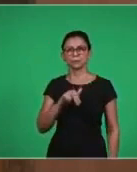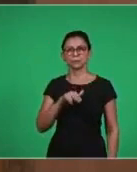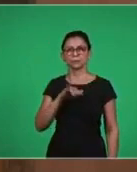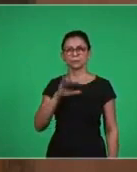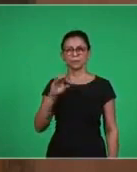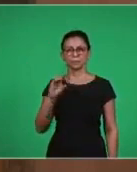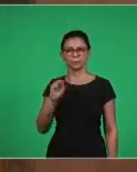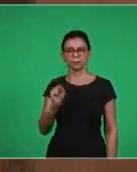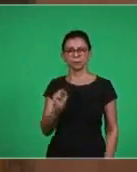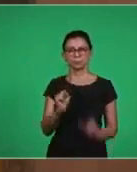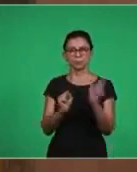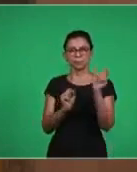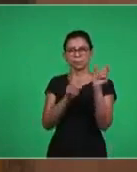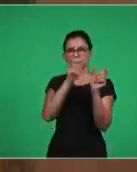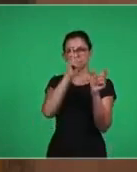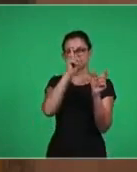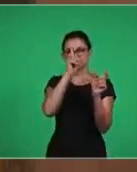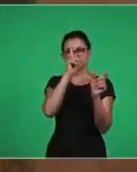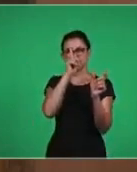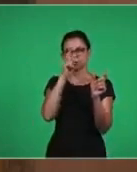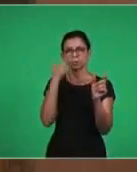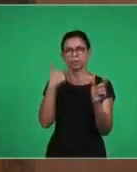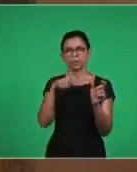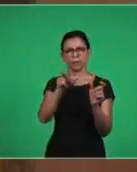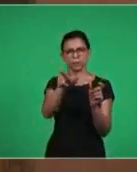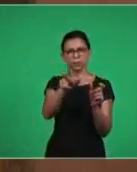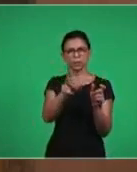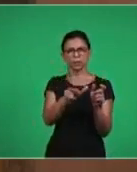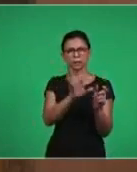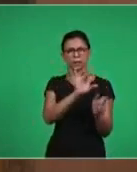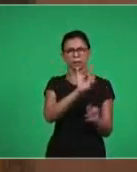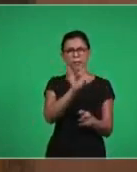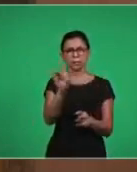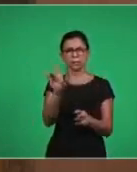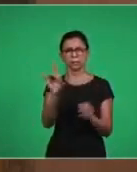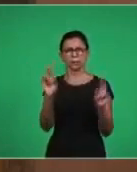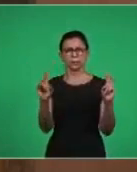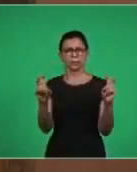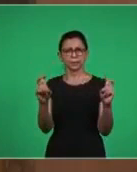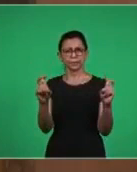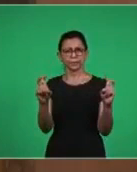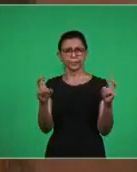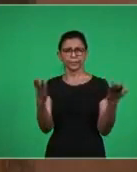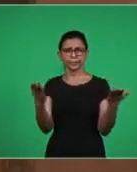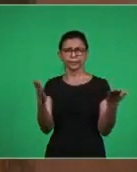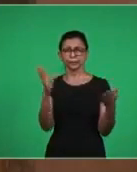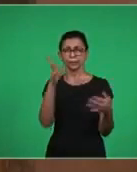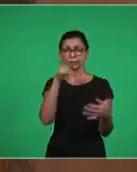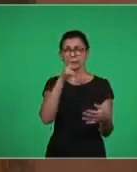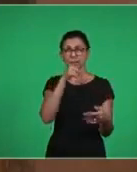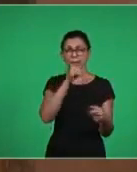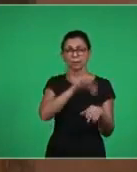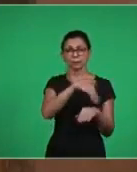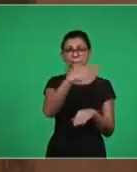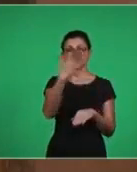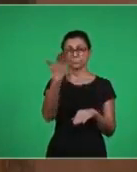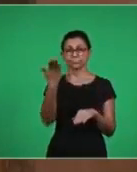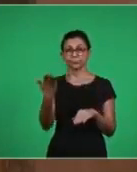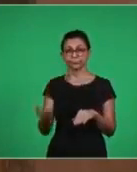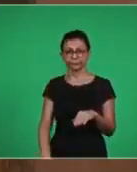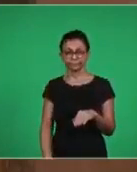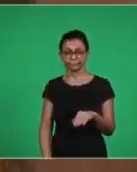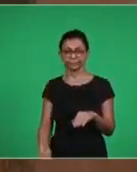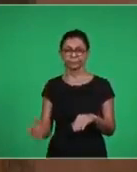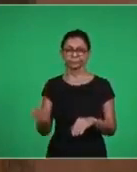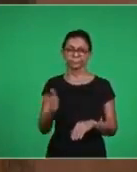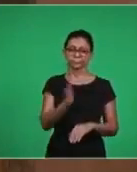Greek. So my brethren, if we analyze in the Greek each expression, we're going to spend the entire day here